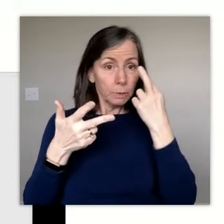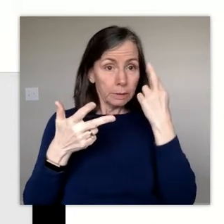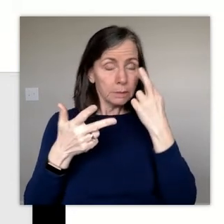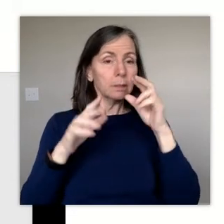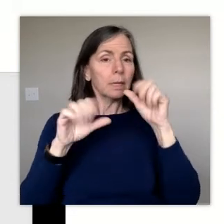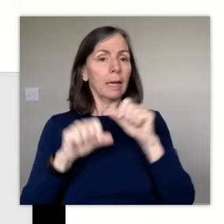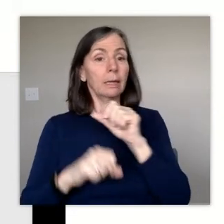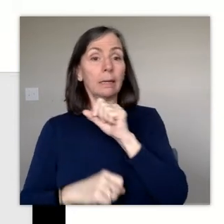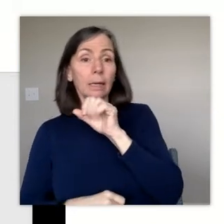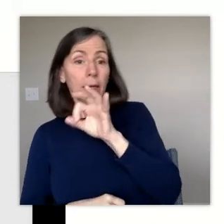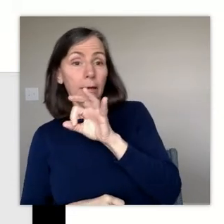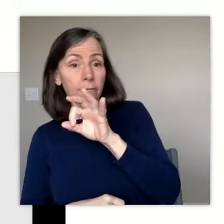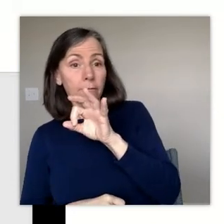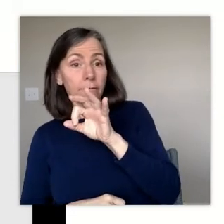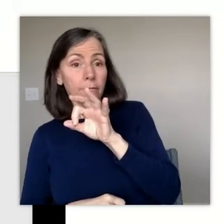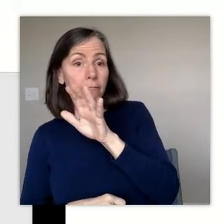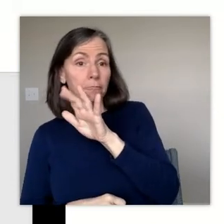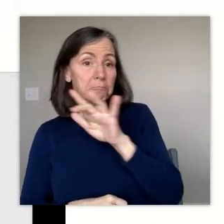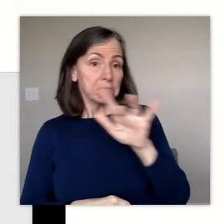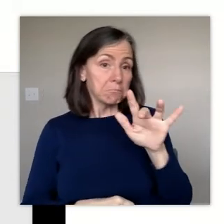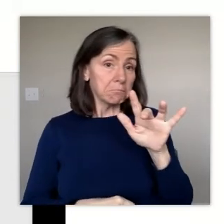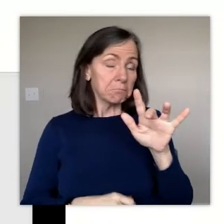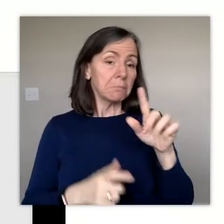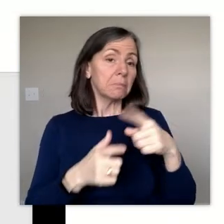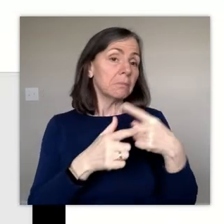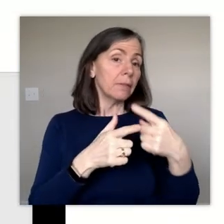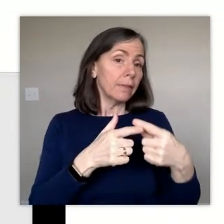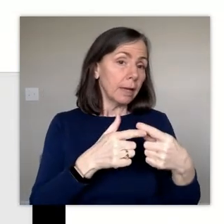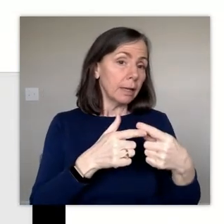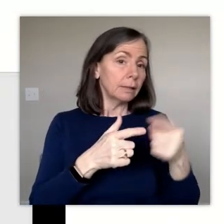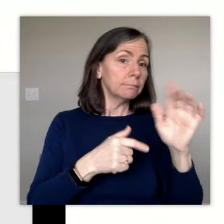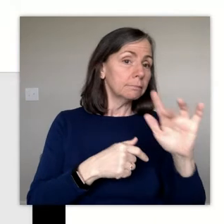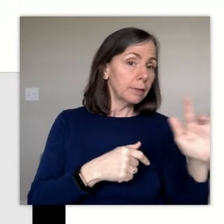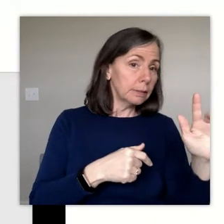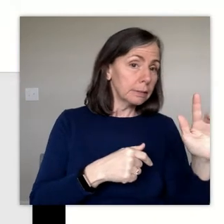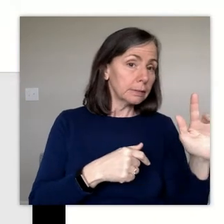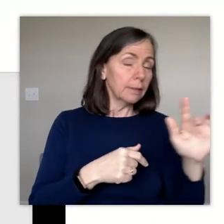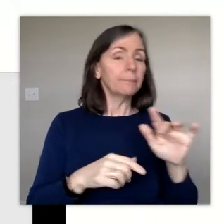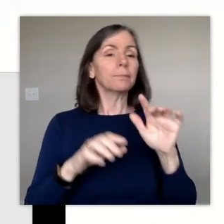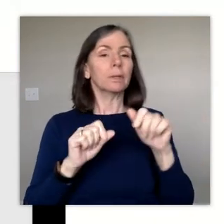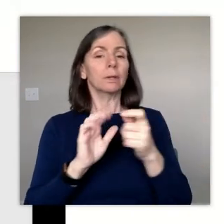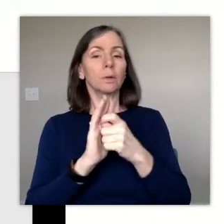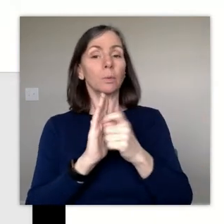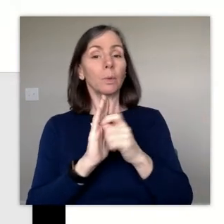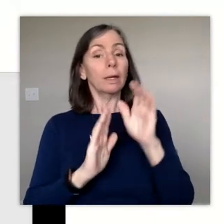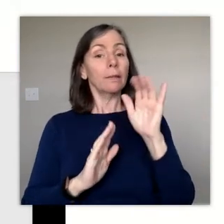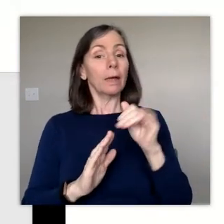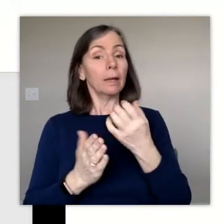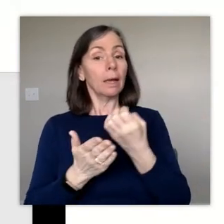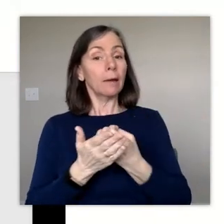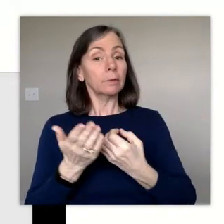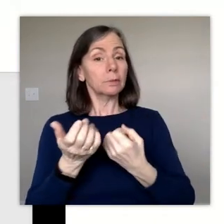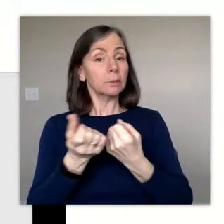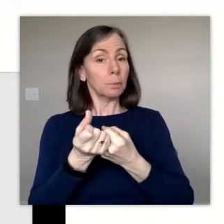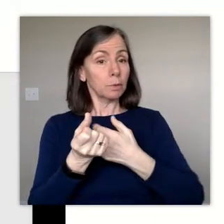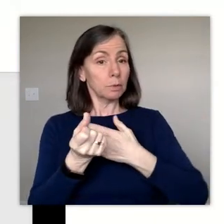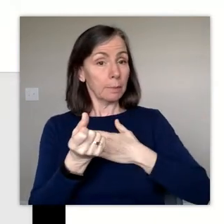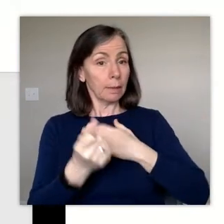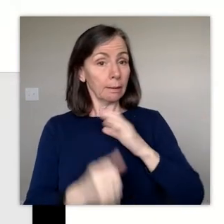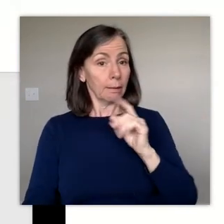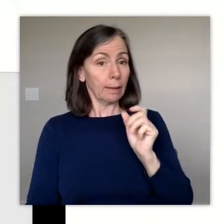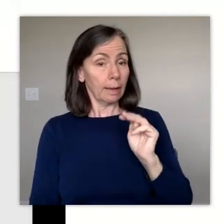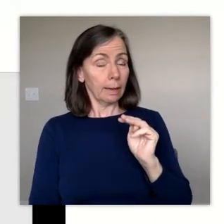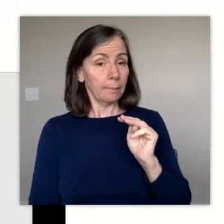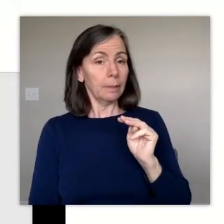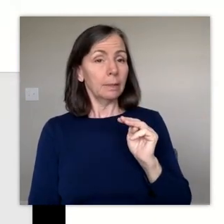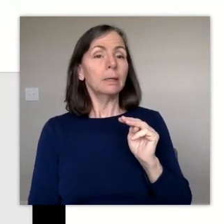I could write something like, this evidence supports my claim because if students